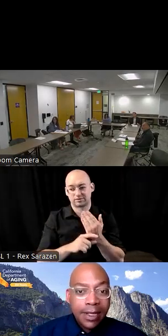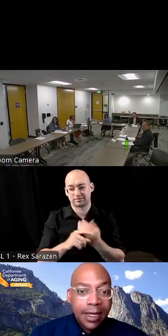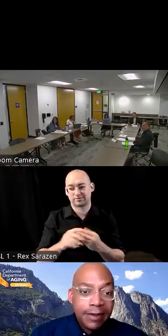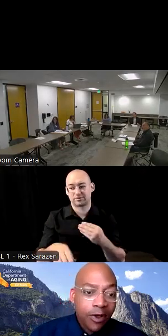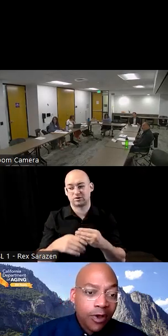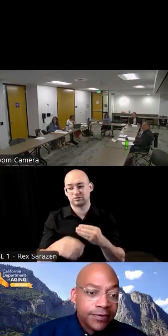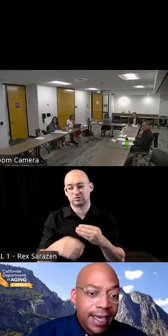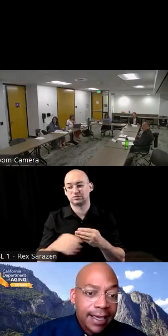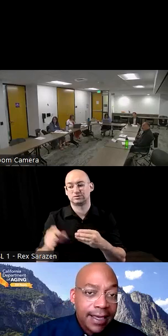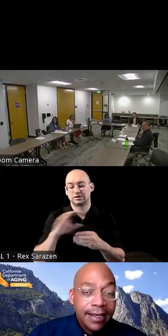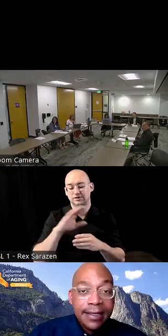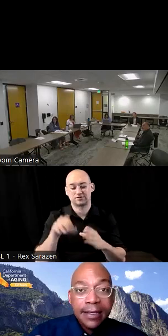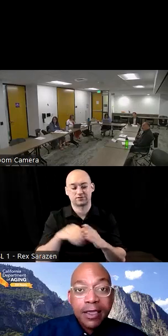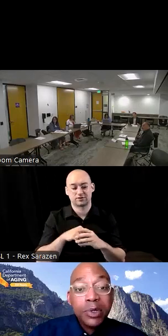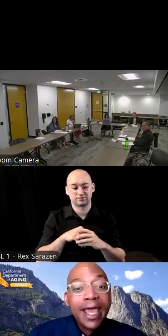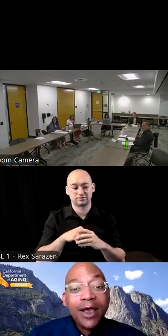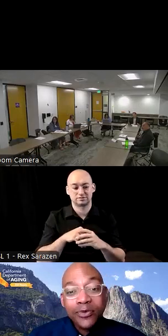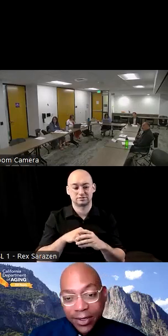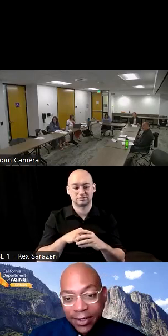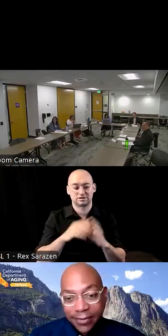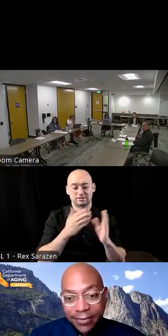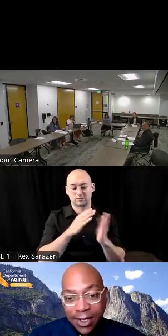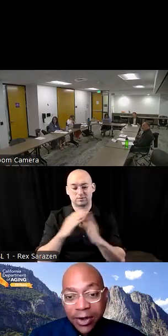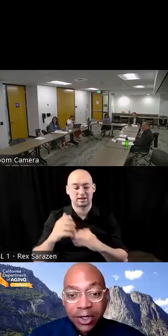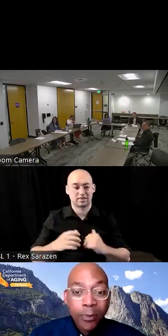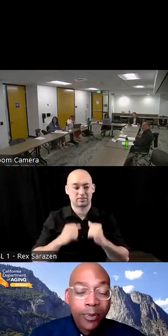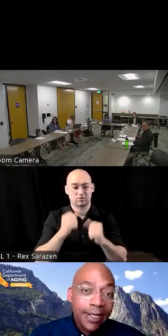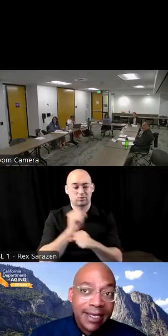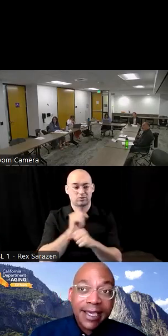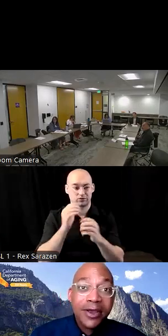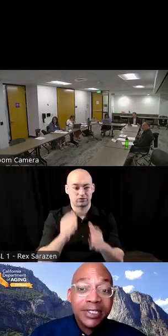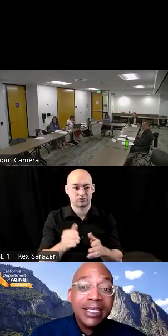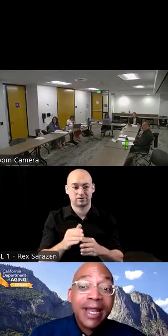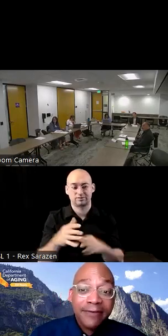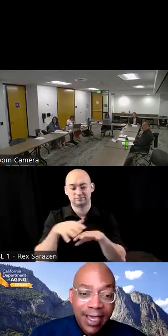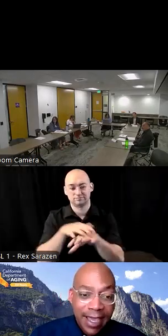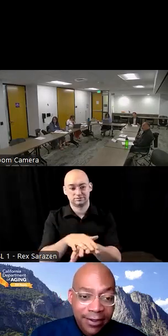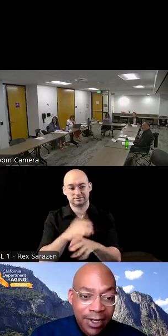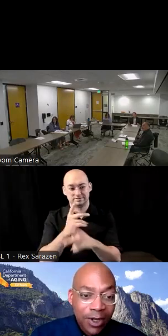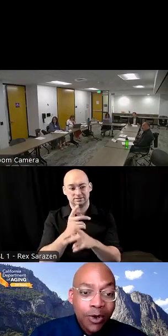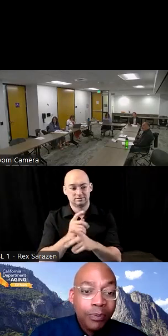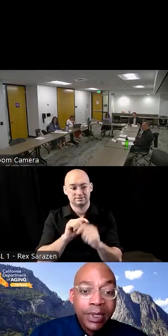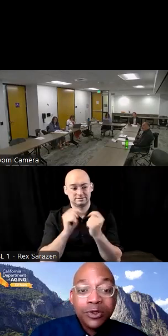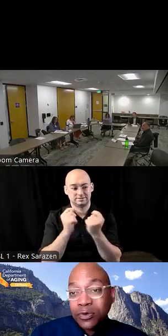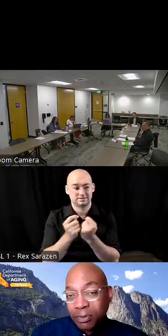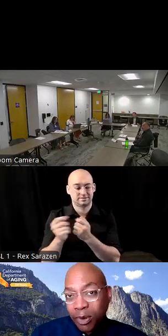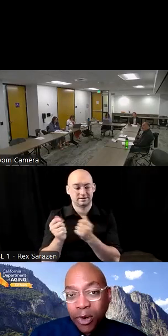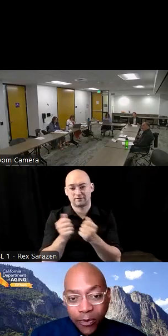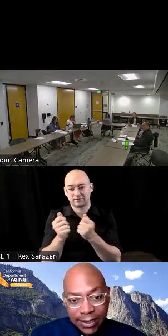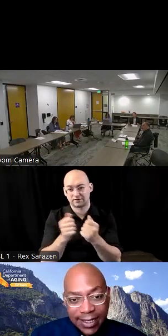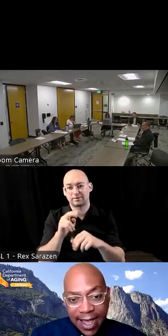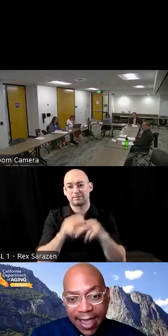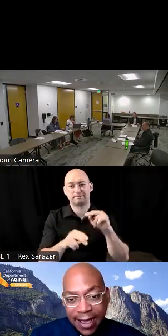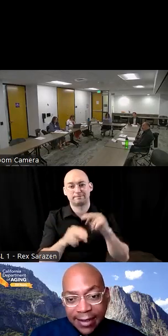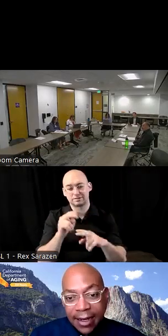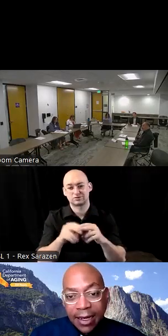also involves a community health worker or incorporates a care team navigator who builds rapport